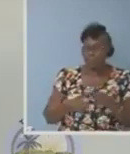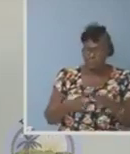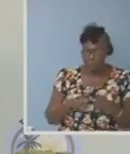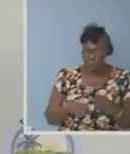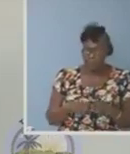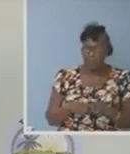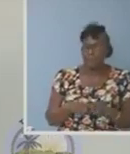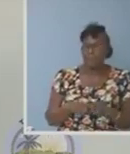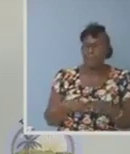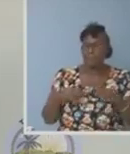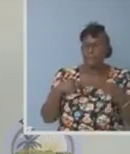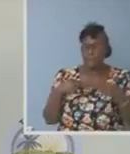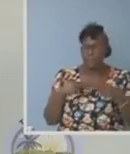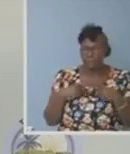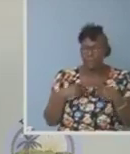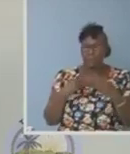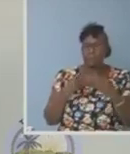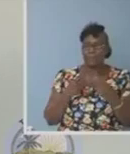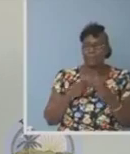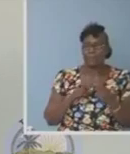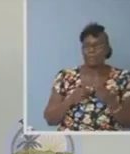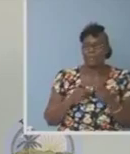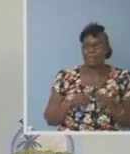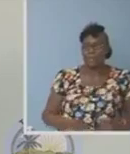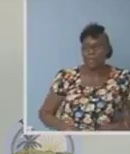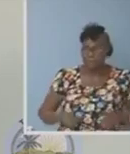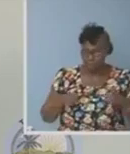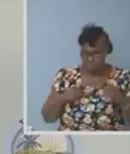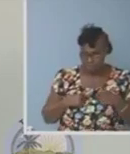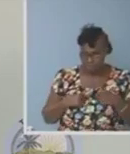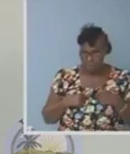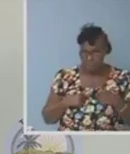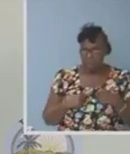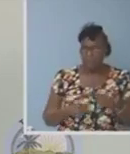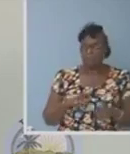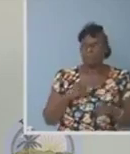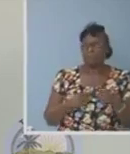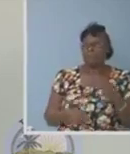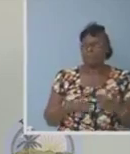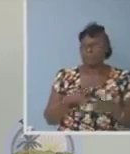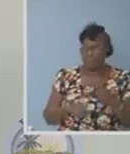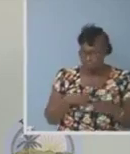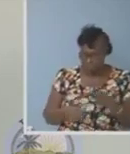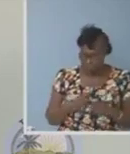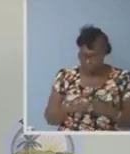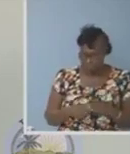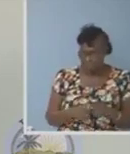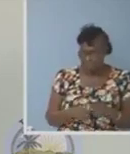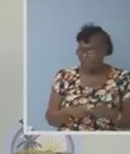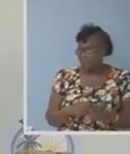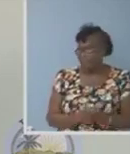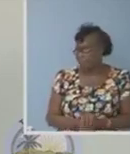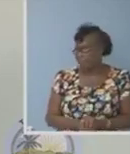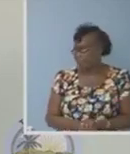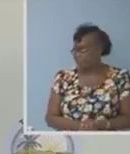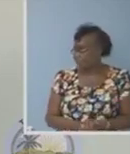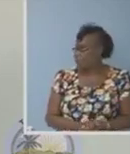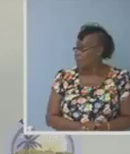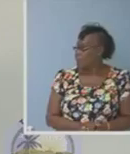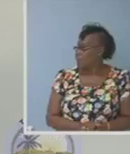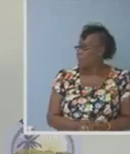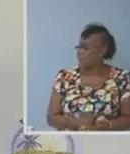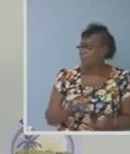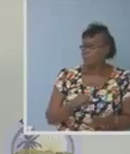that are related to our competitiveness. And we are very heartened by the fact that the